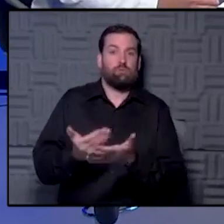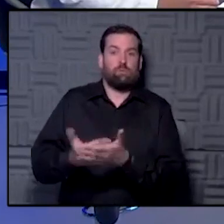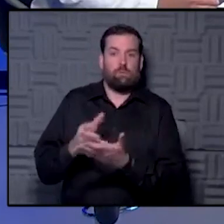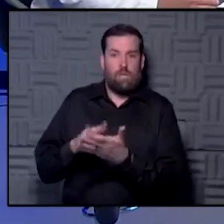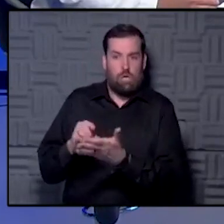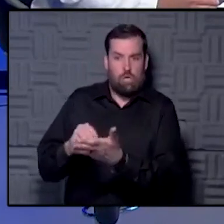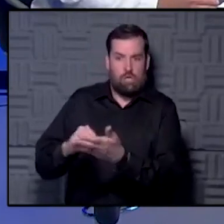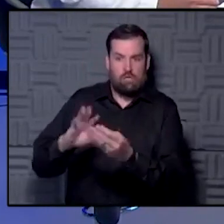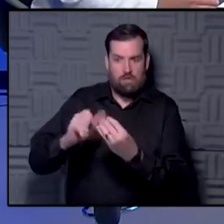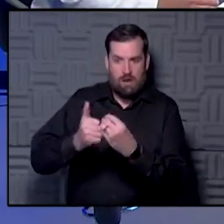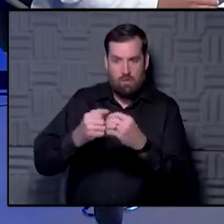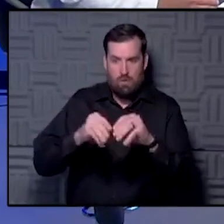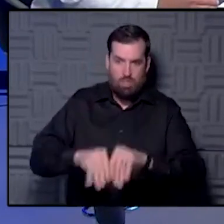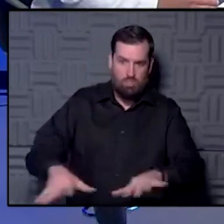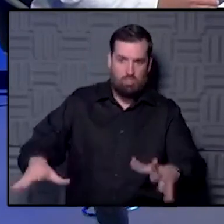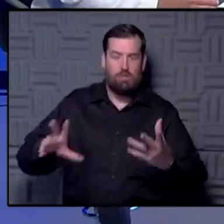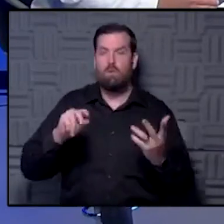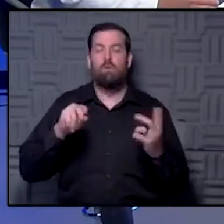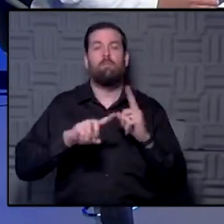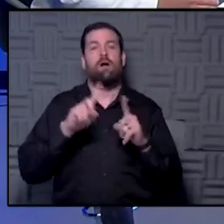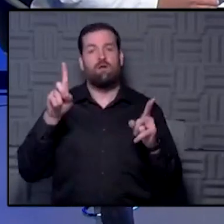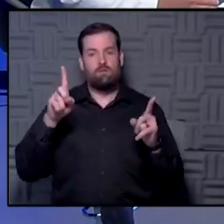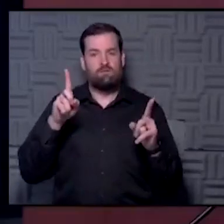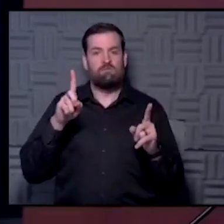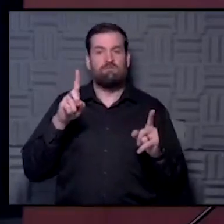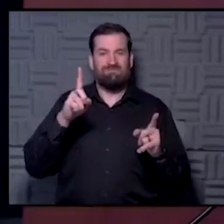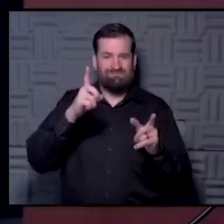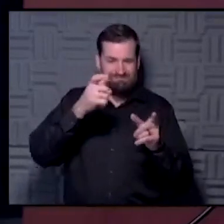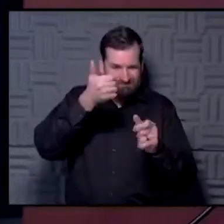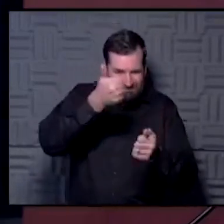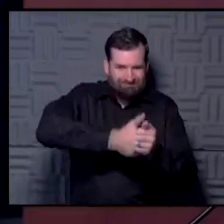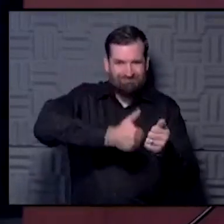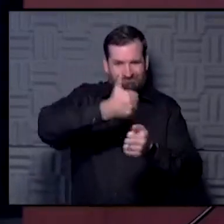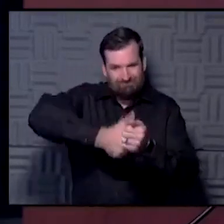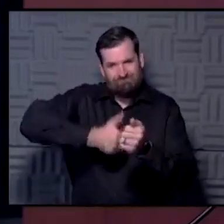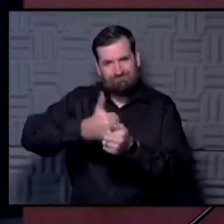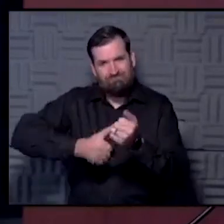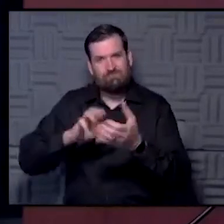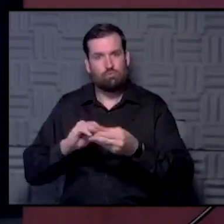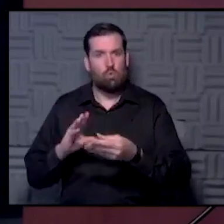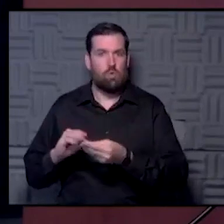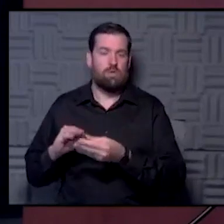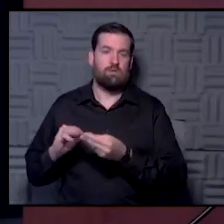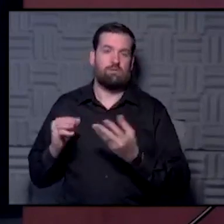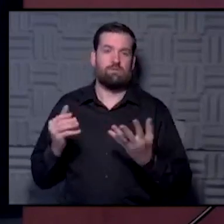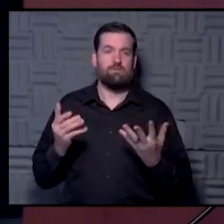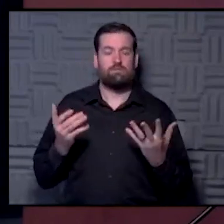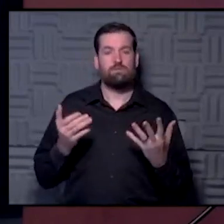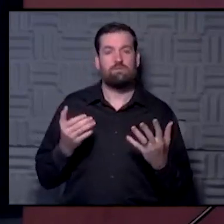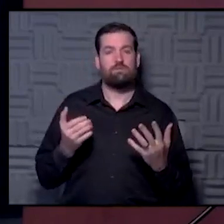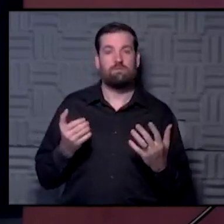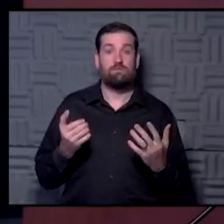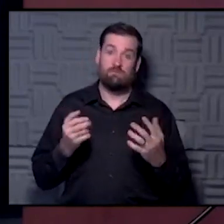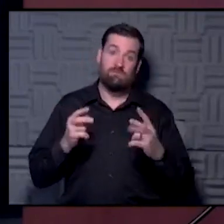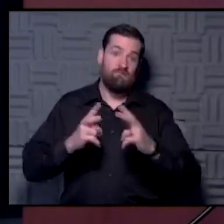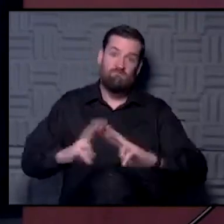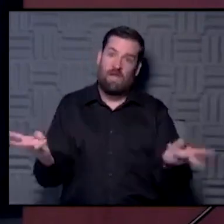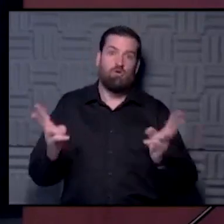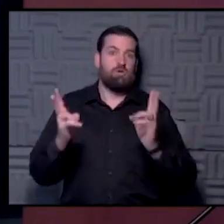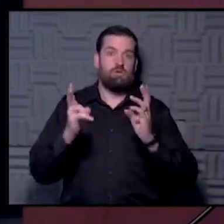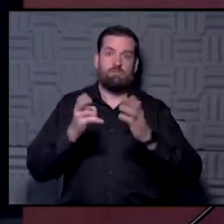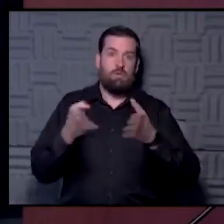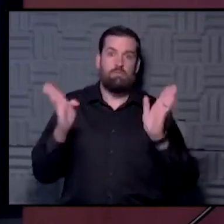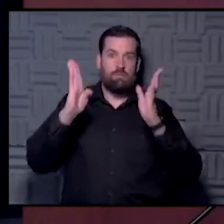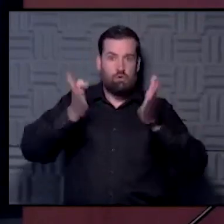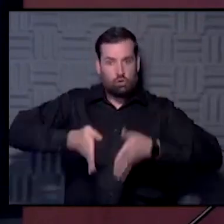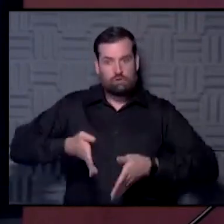how disease is transmitted, but instead having those individual stories and understanding of how a very public figure in a